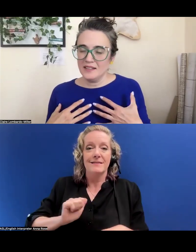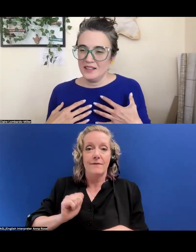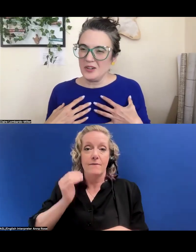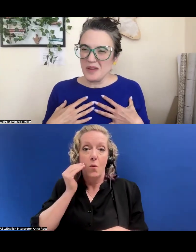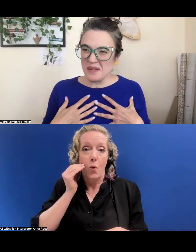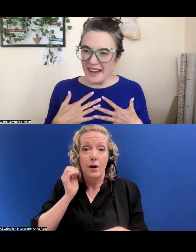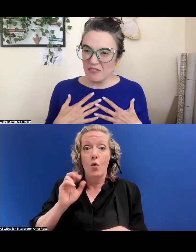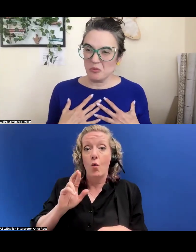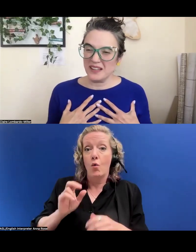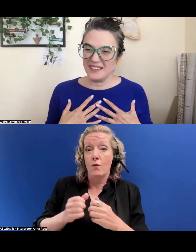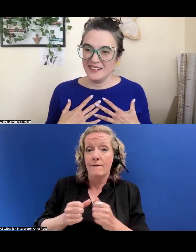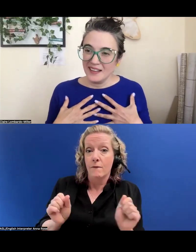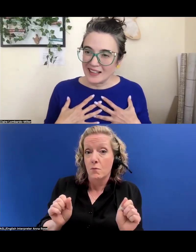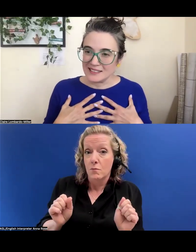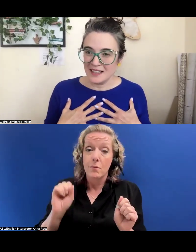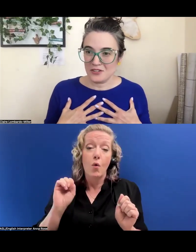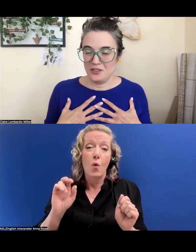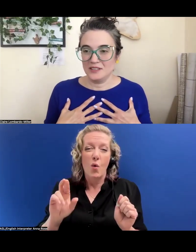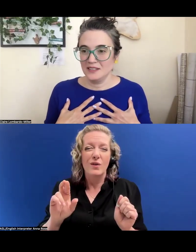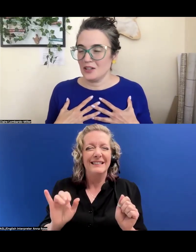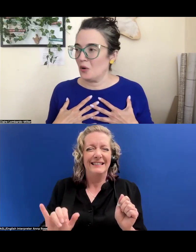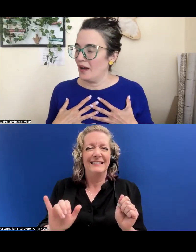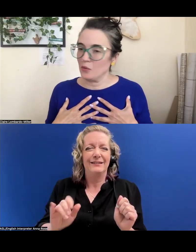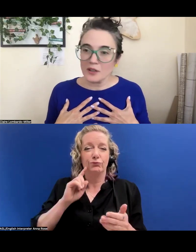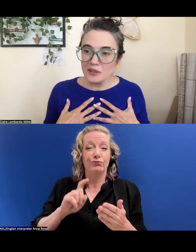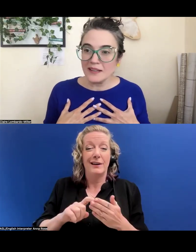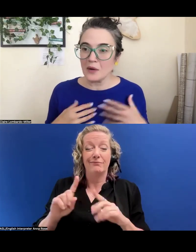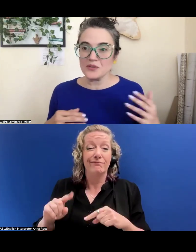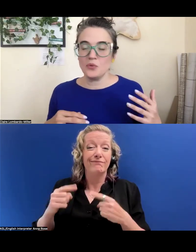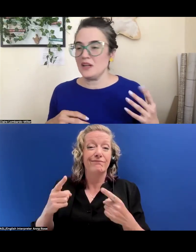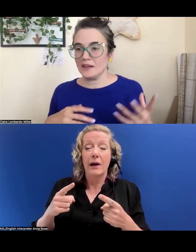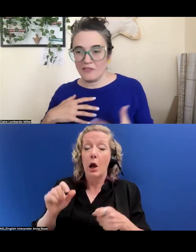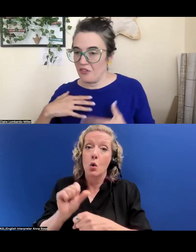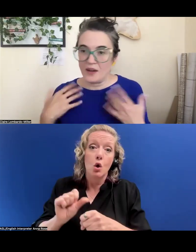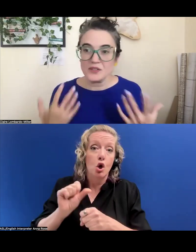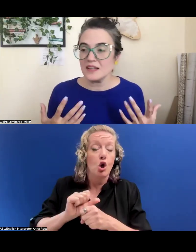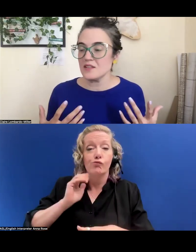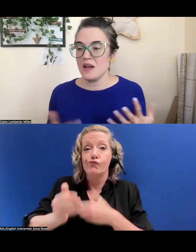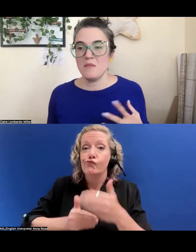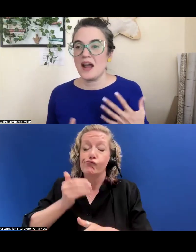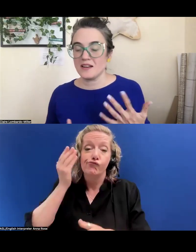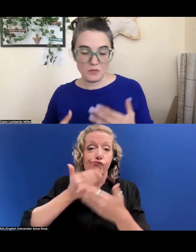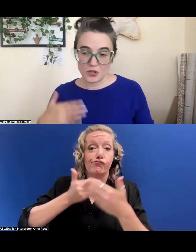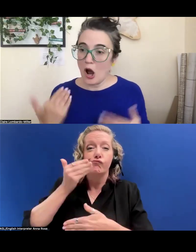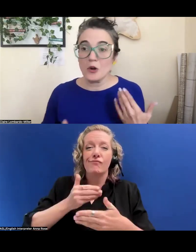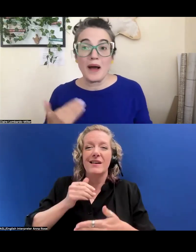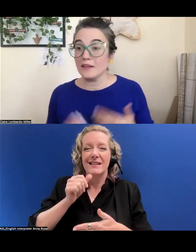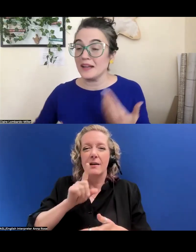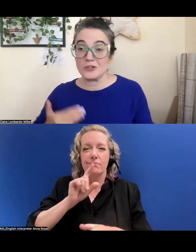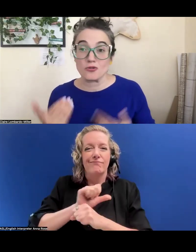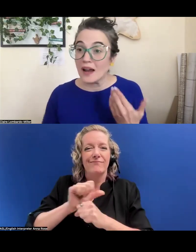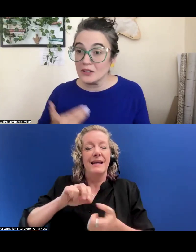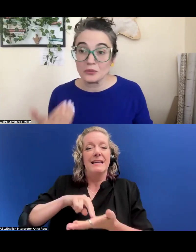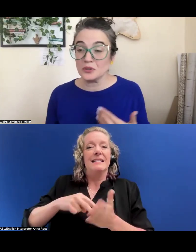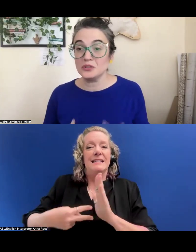that, maybe I haven't been as intentional. I work a million hours a week and I have 1,000 things on my mind and I'm just autopiloting